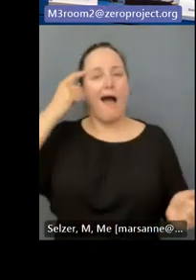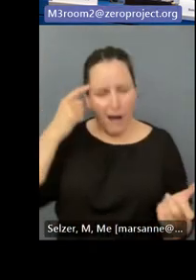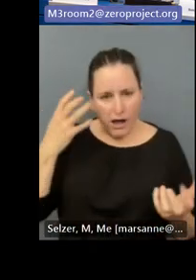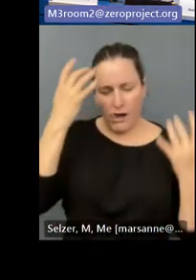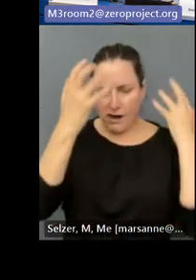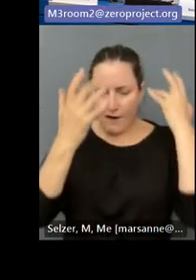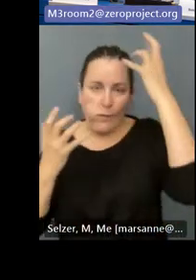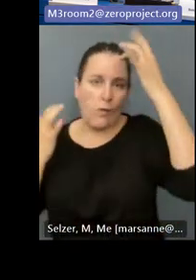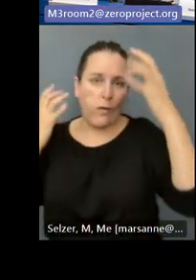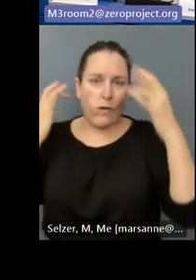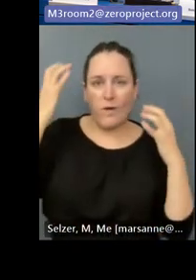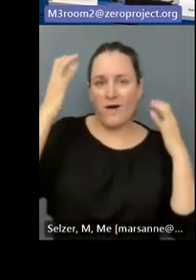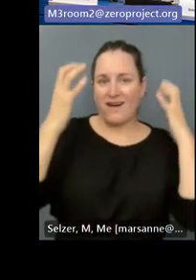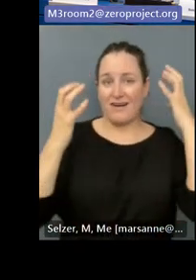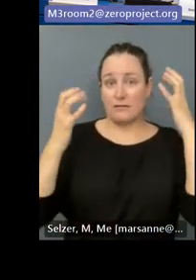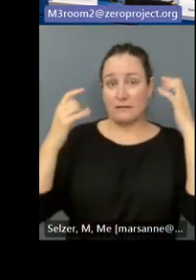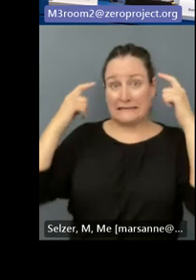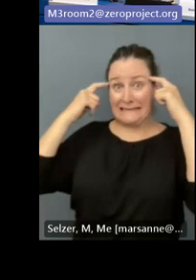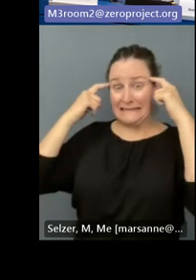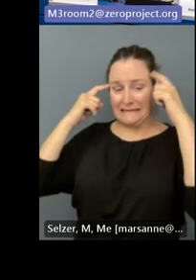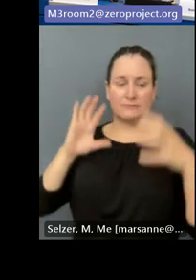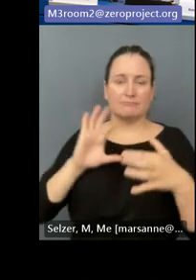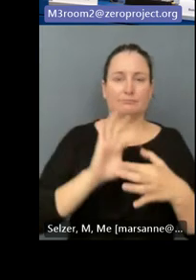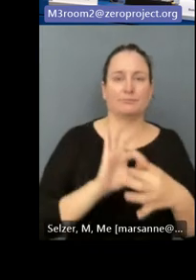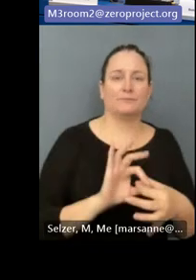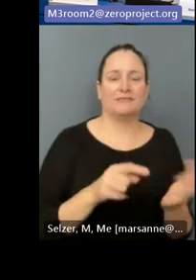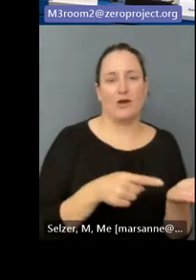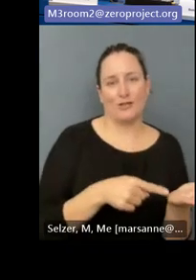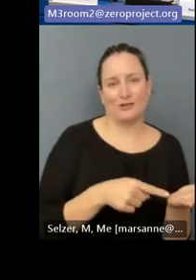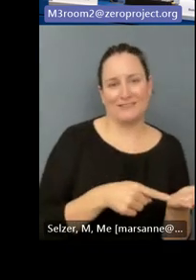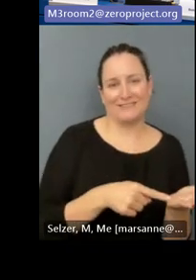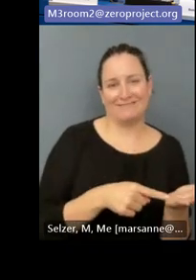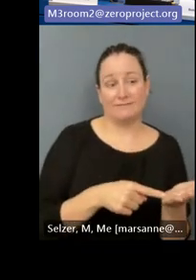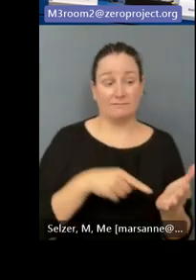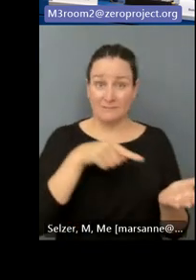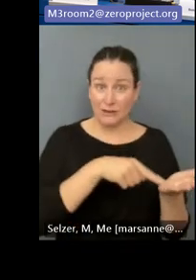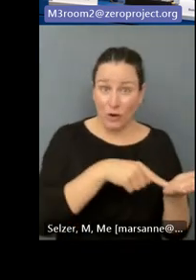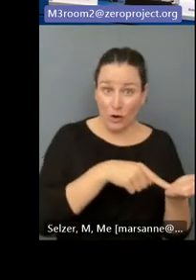is technology in education, technology